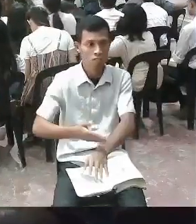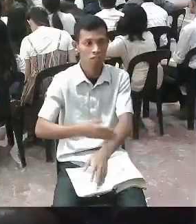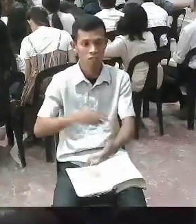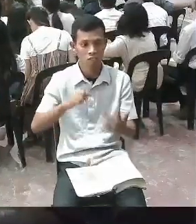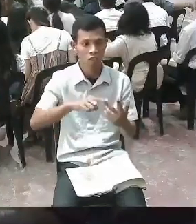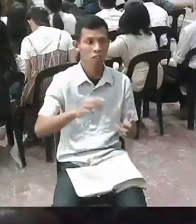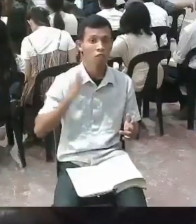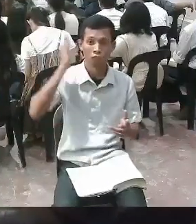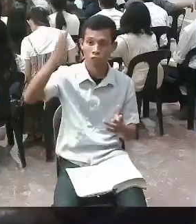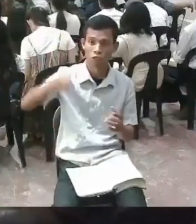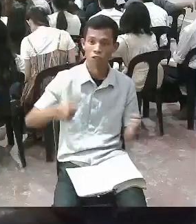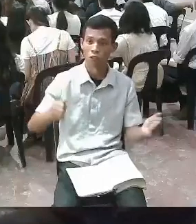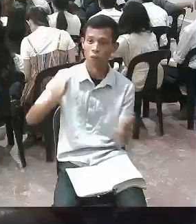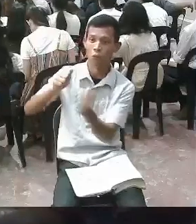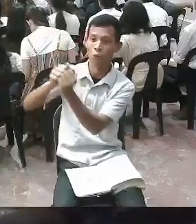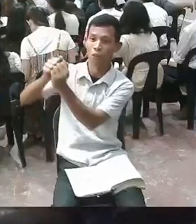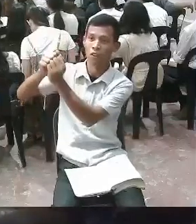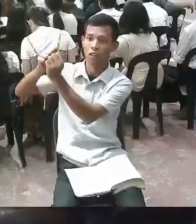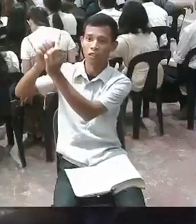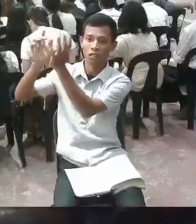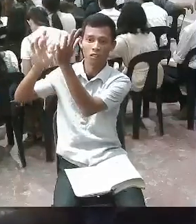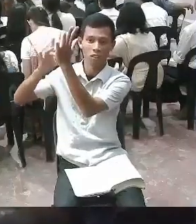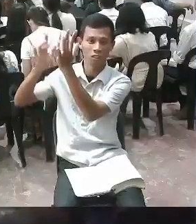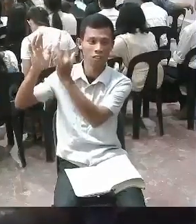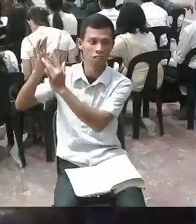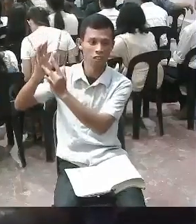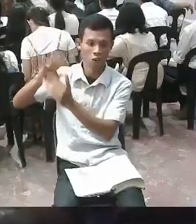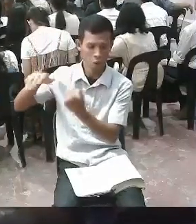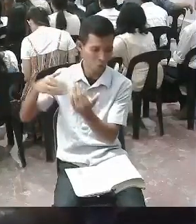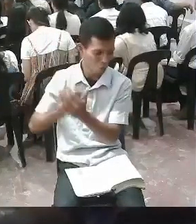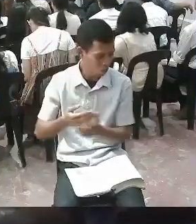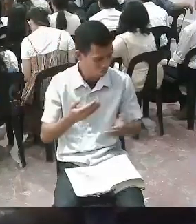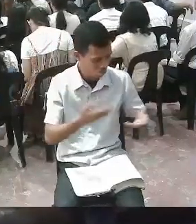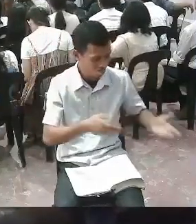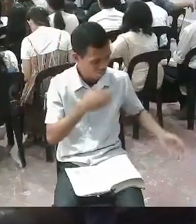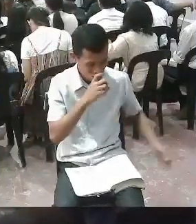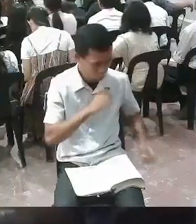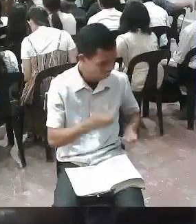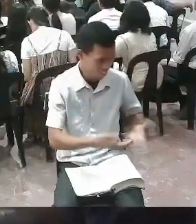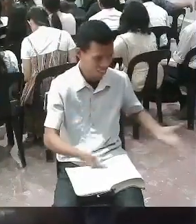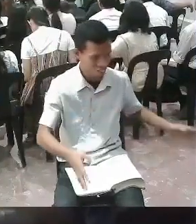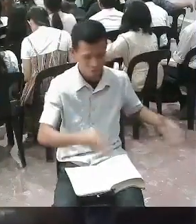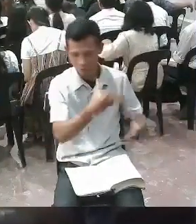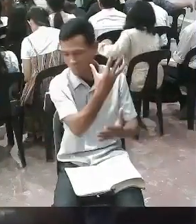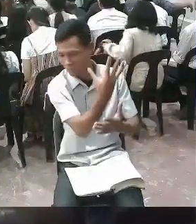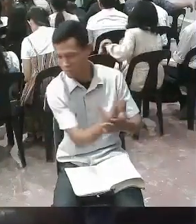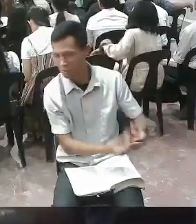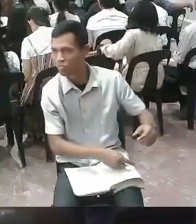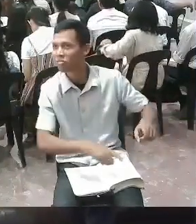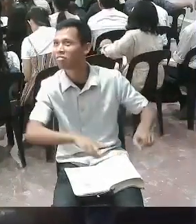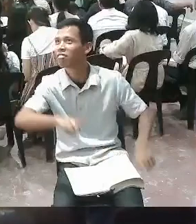glorification and being with Jesus where all the former things are gone, it all starts